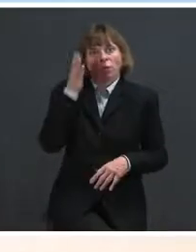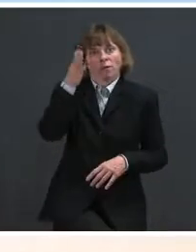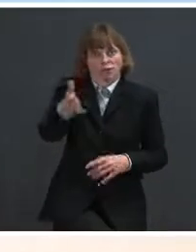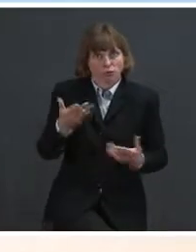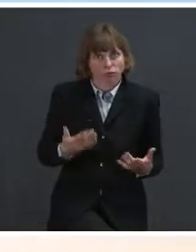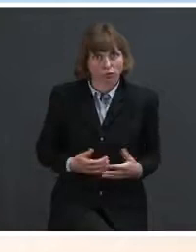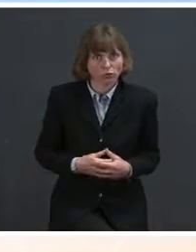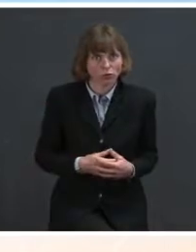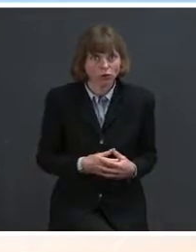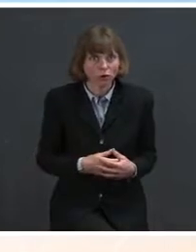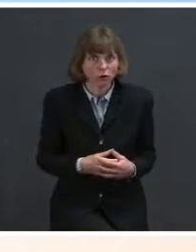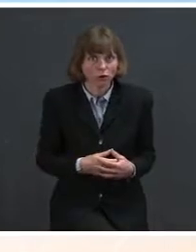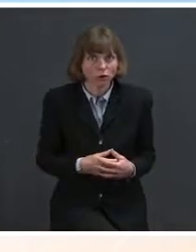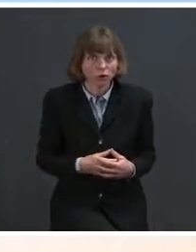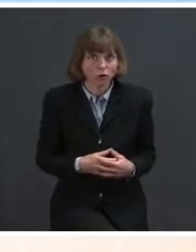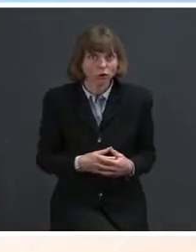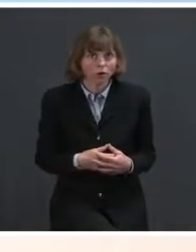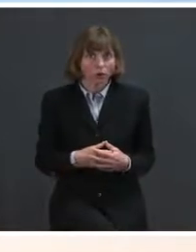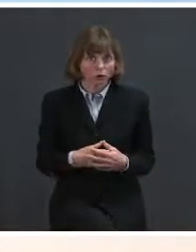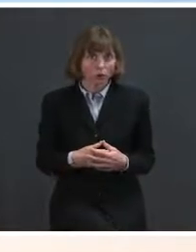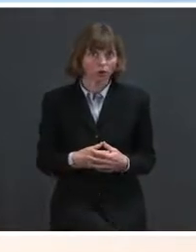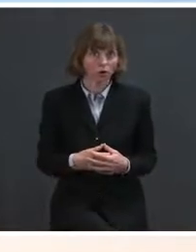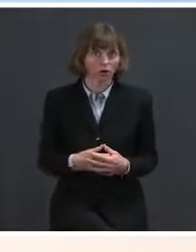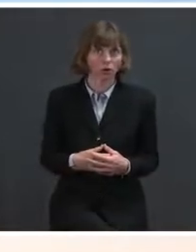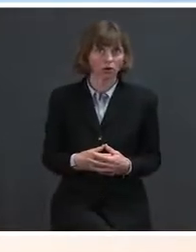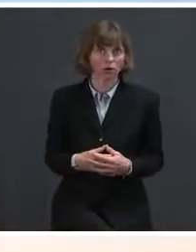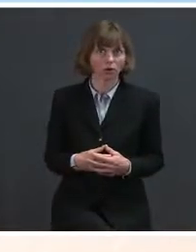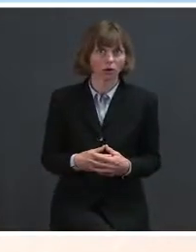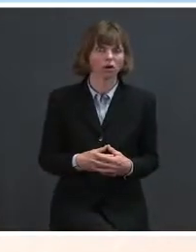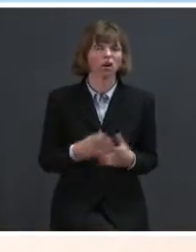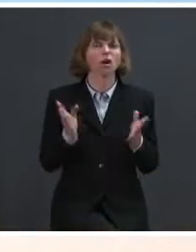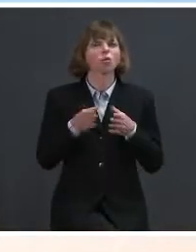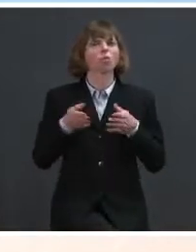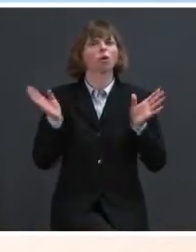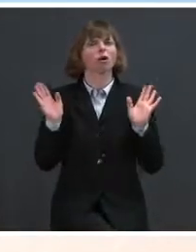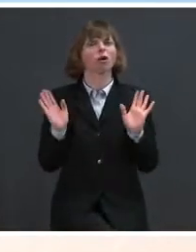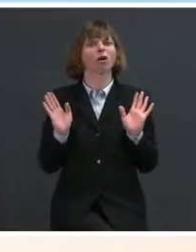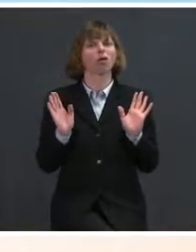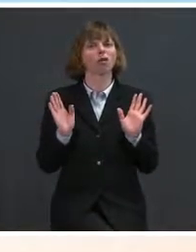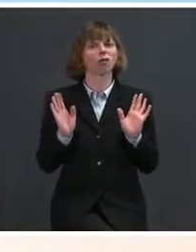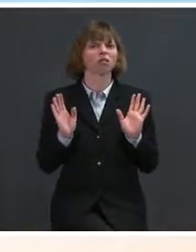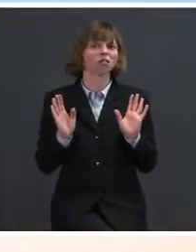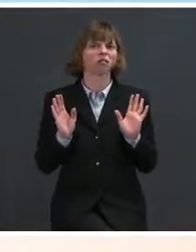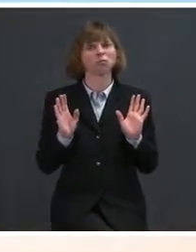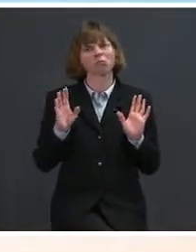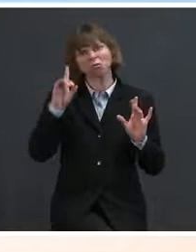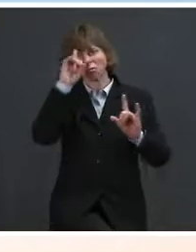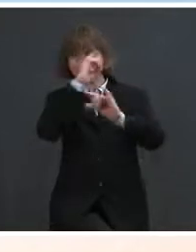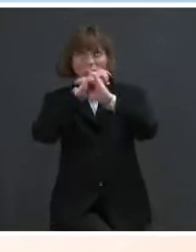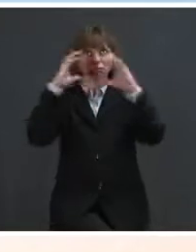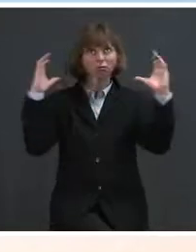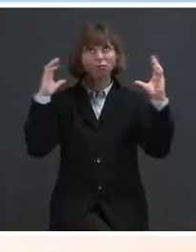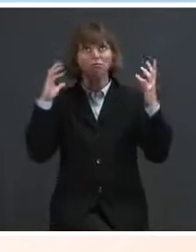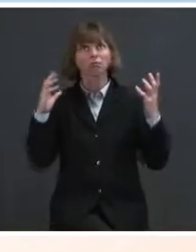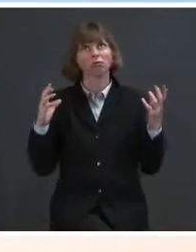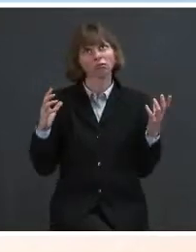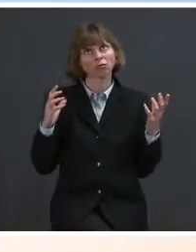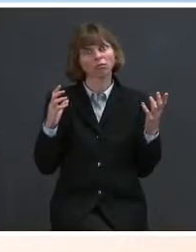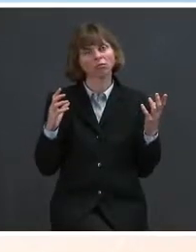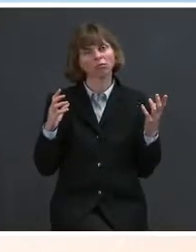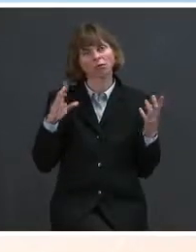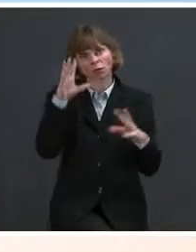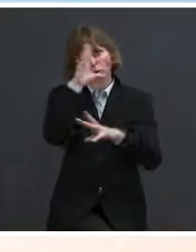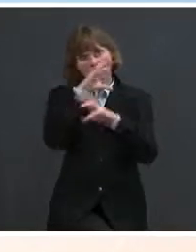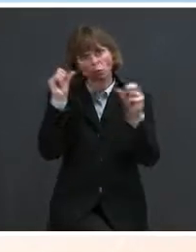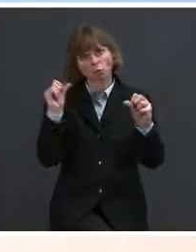Fulmier with the Associated Press. On a sort of broader picture, as a candidate, now President Biden called Saudi Arabia a pariah. He